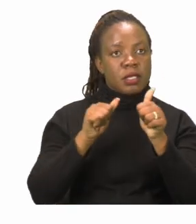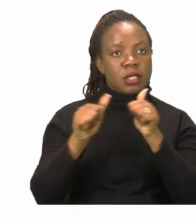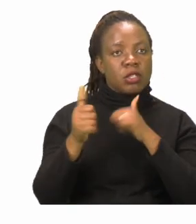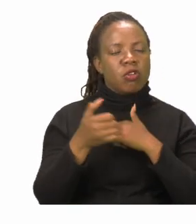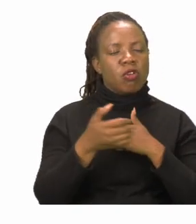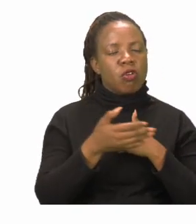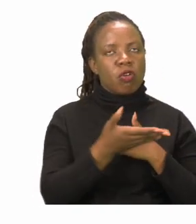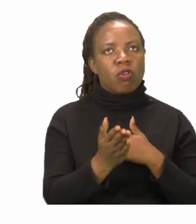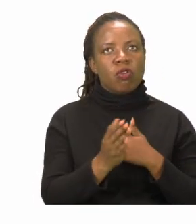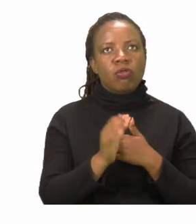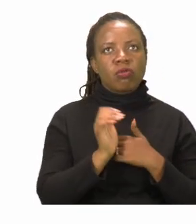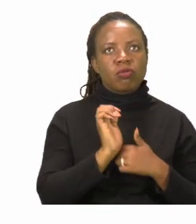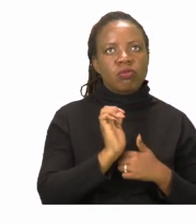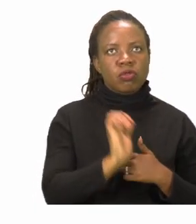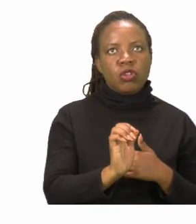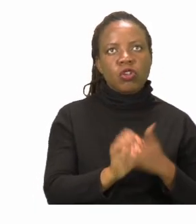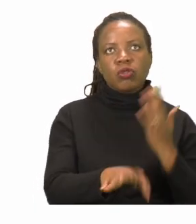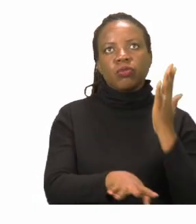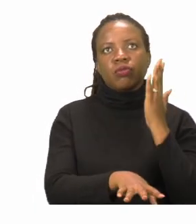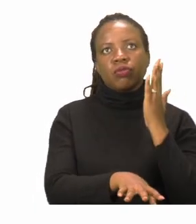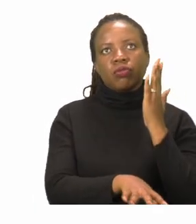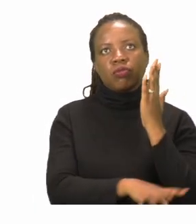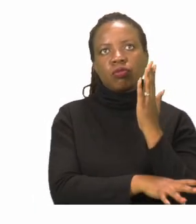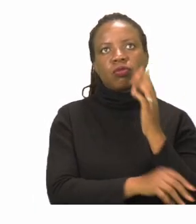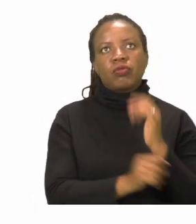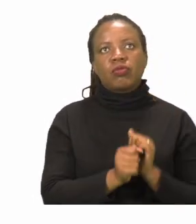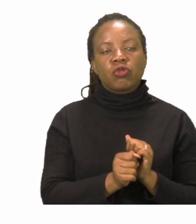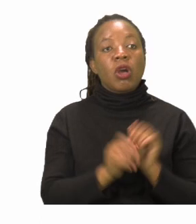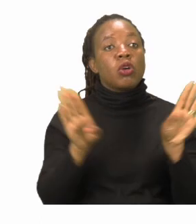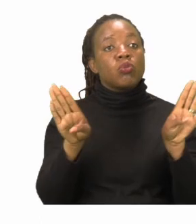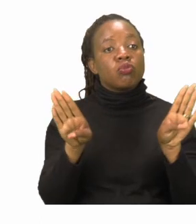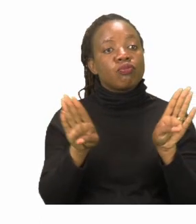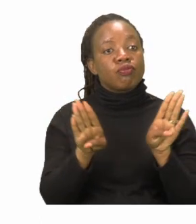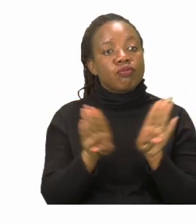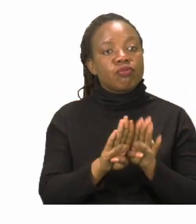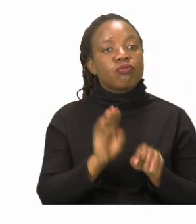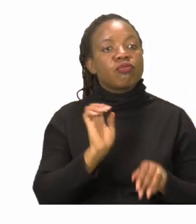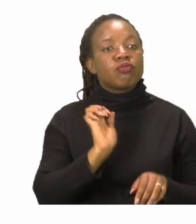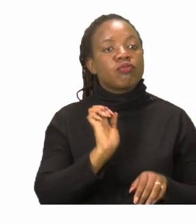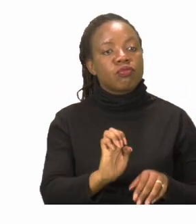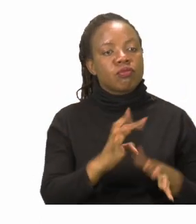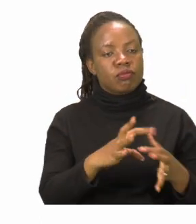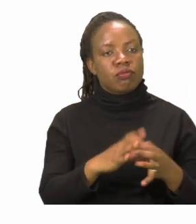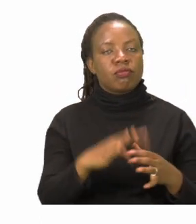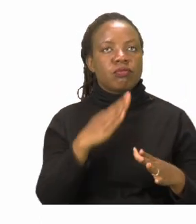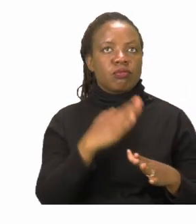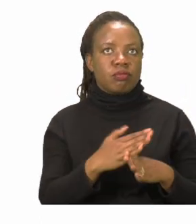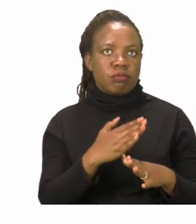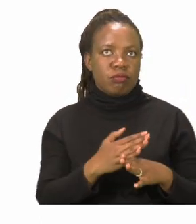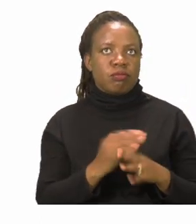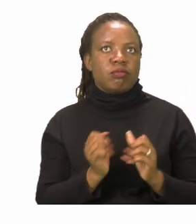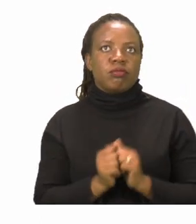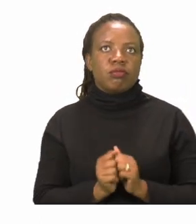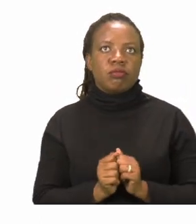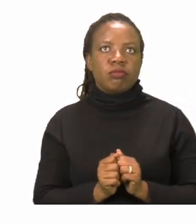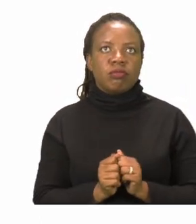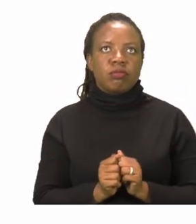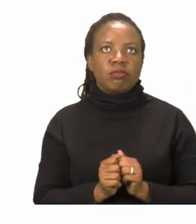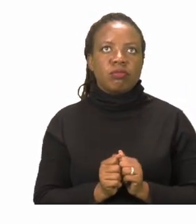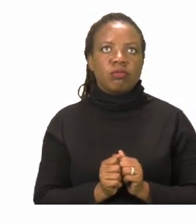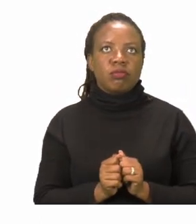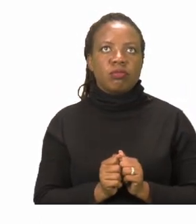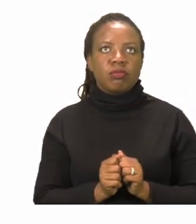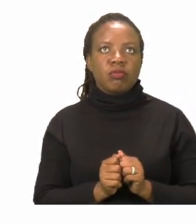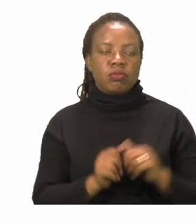Do your homework. Now, as you can see, both the statement and the command use